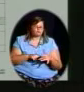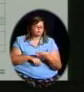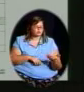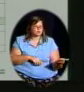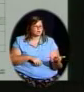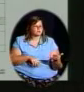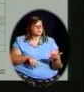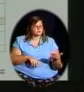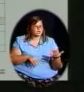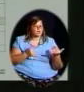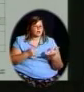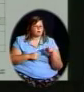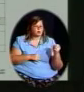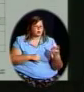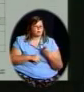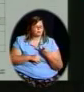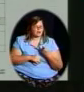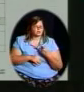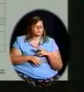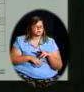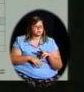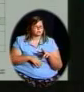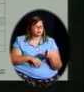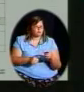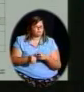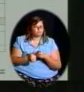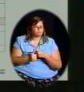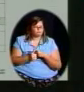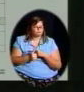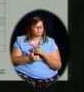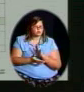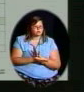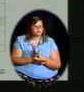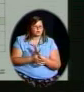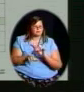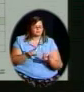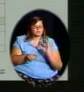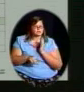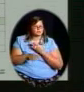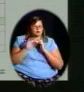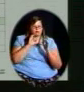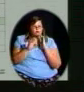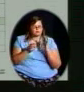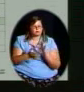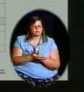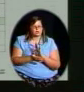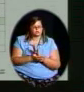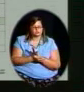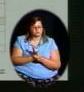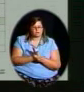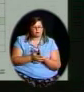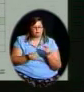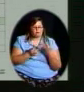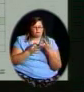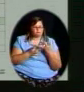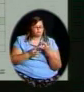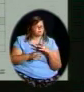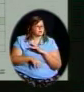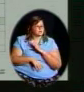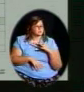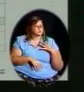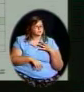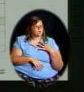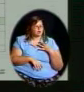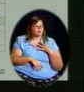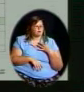So we go back to the original document, but this is kind of our communication sheet, if you will. And we hand that out at many staff development sessions